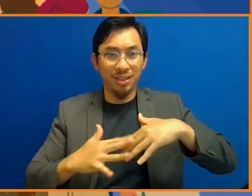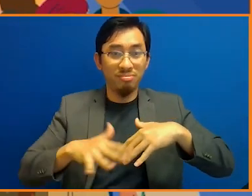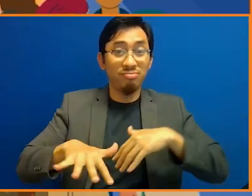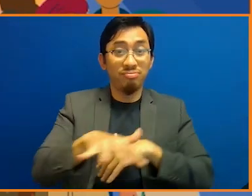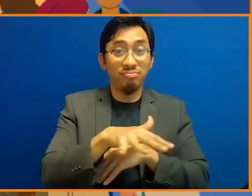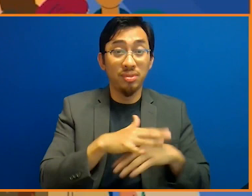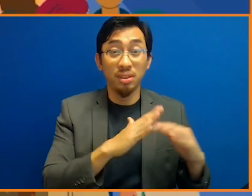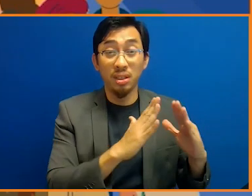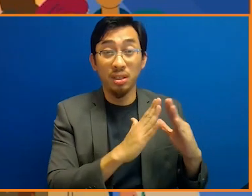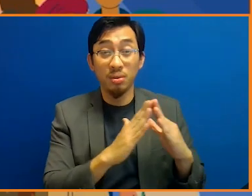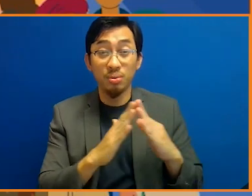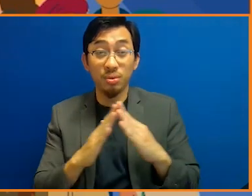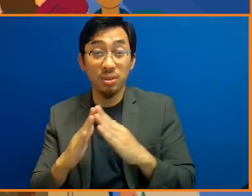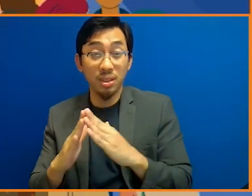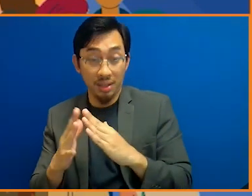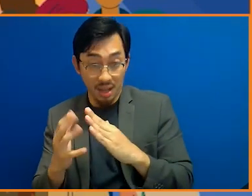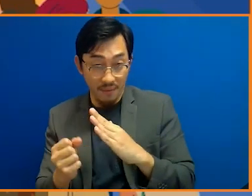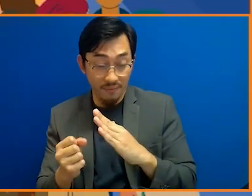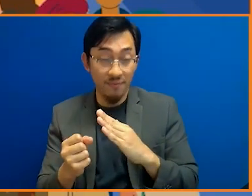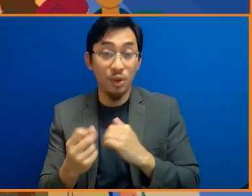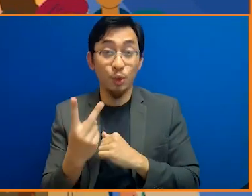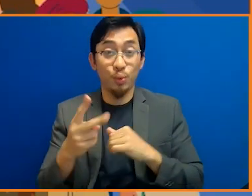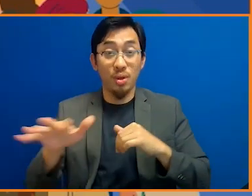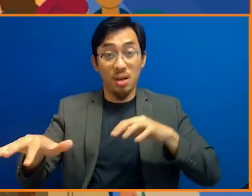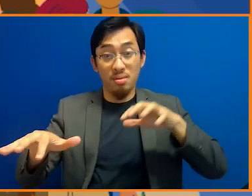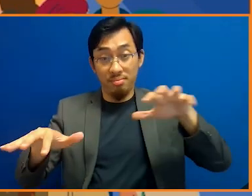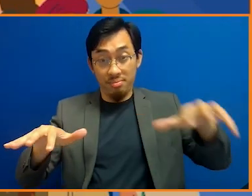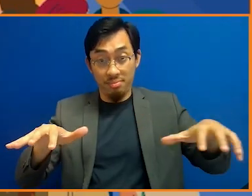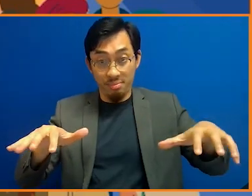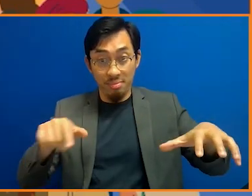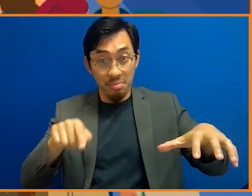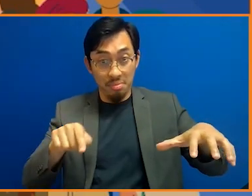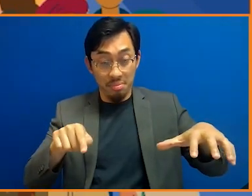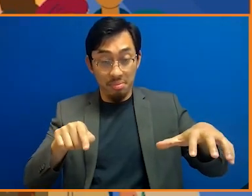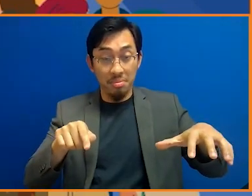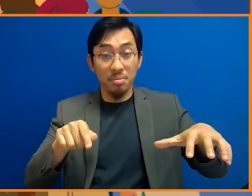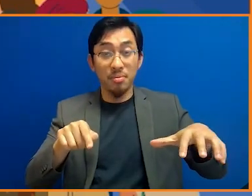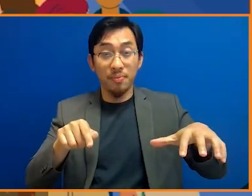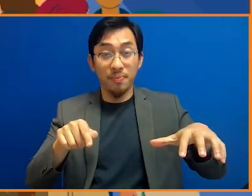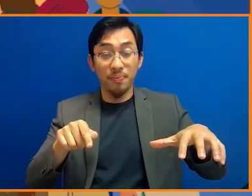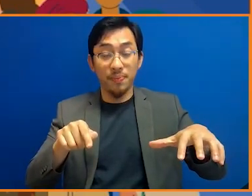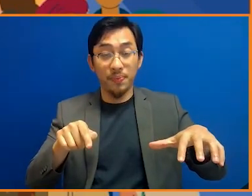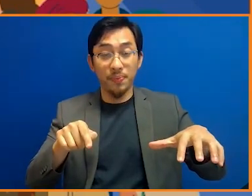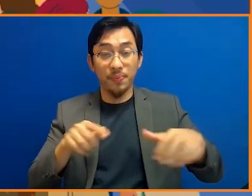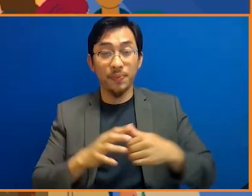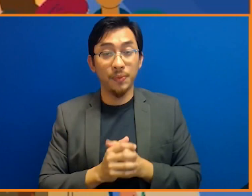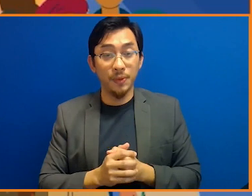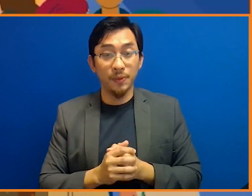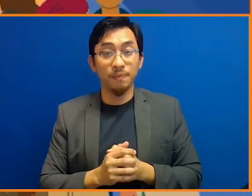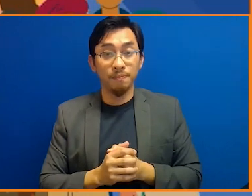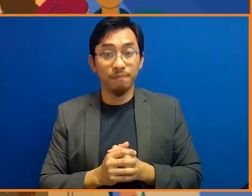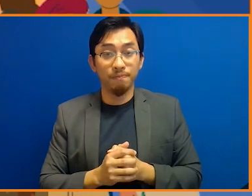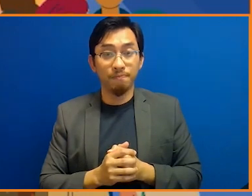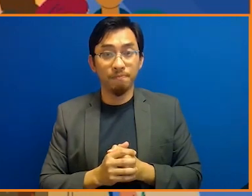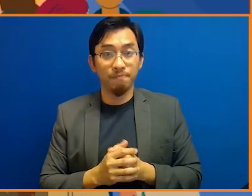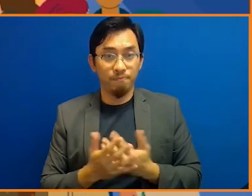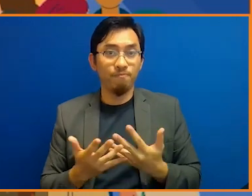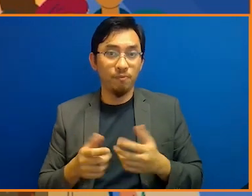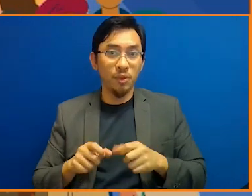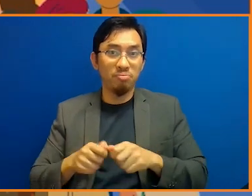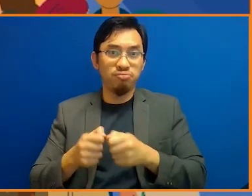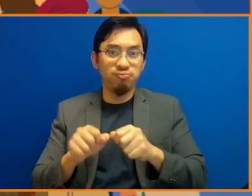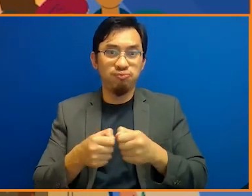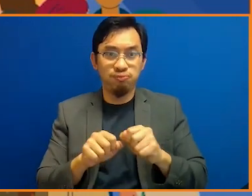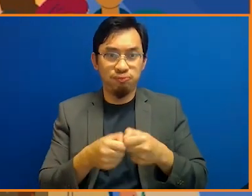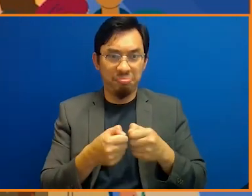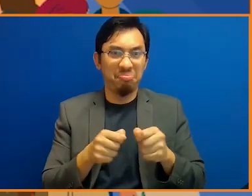happened, but the housing still remain. But these two areas, they have no breakwaters, so